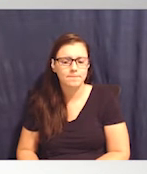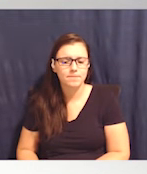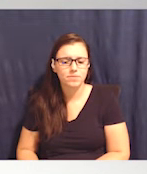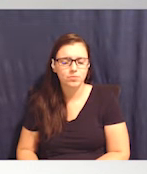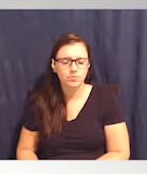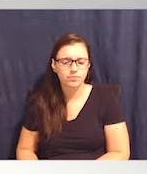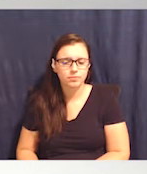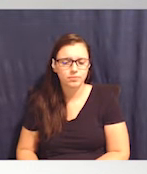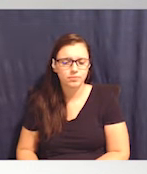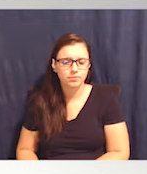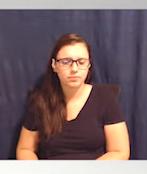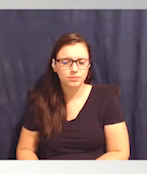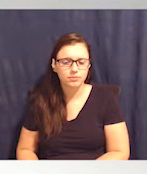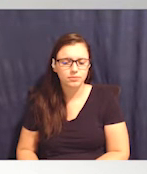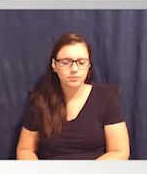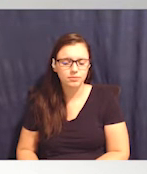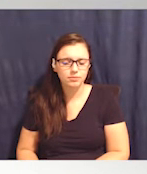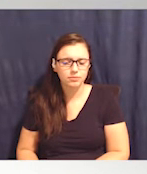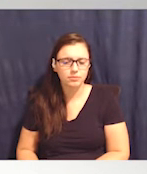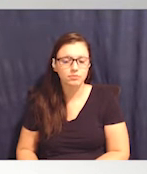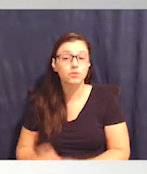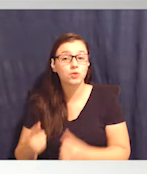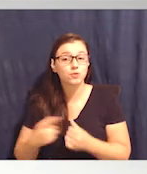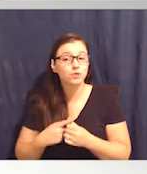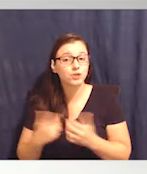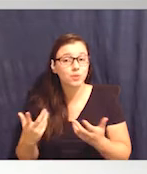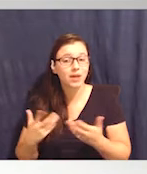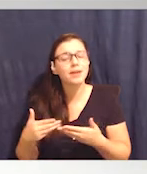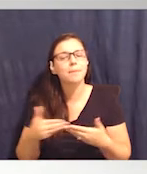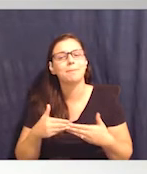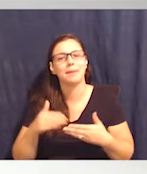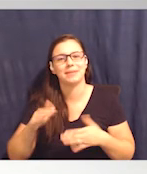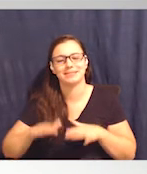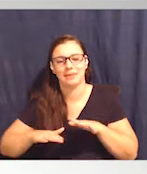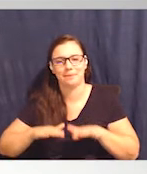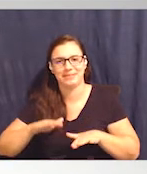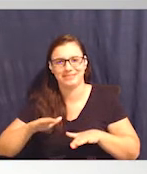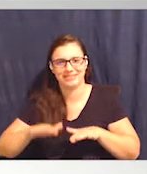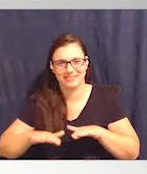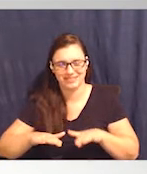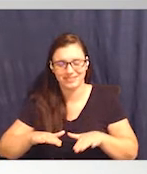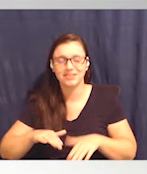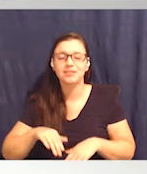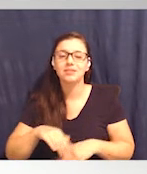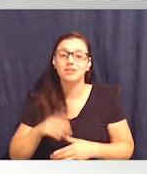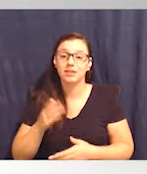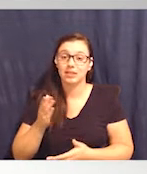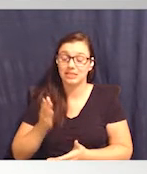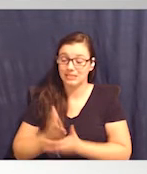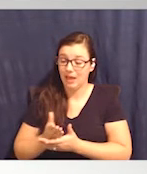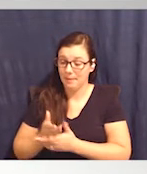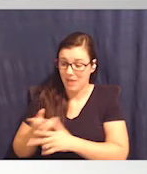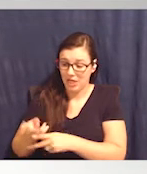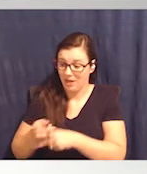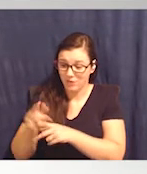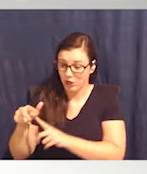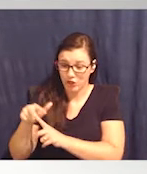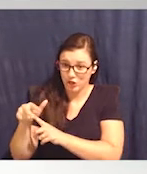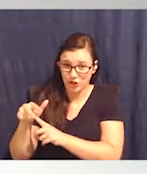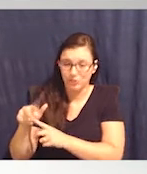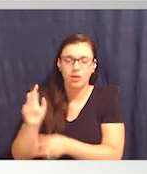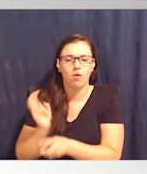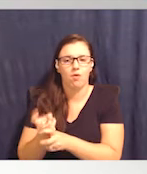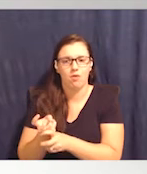First off, baby steps. Like I just said, baby steps. Stopping the hover is very, very hard. Start small, start